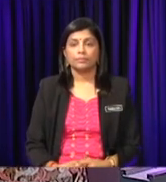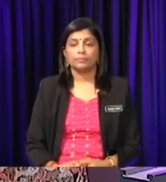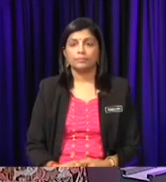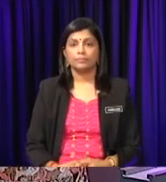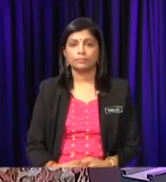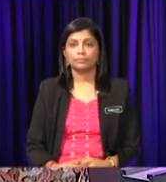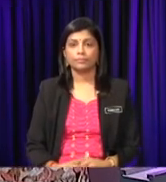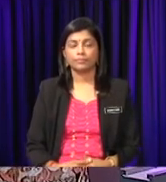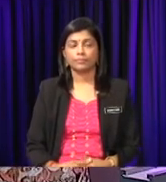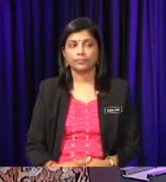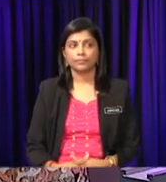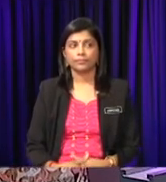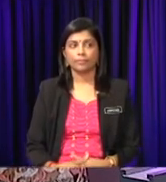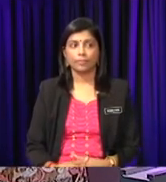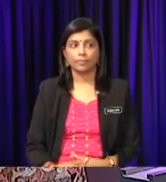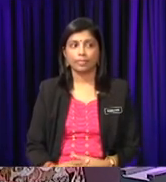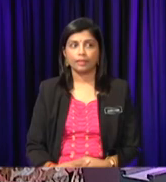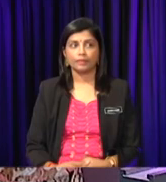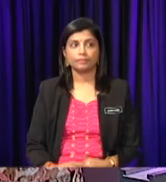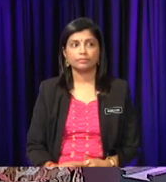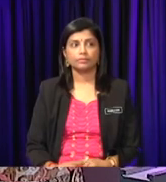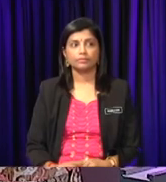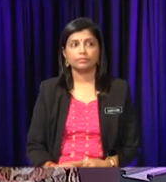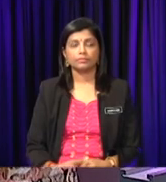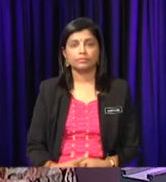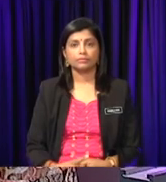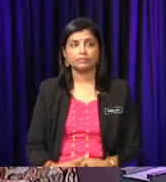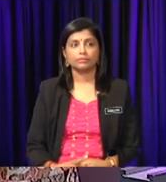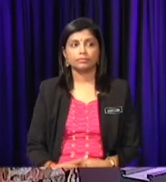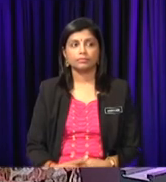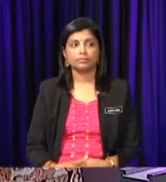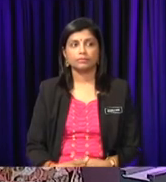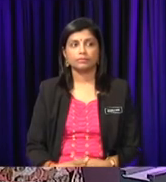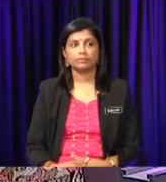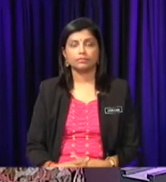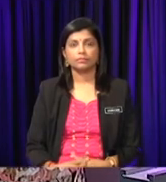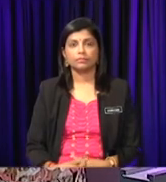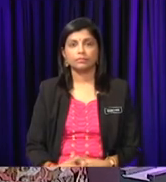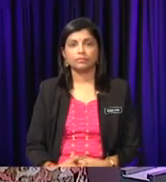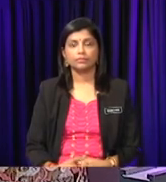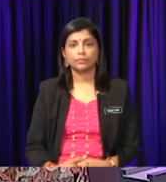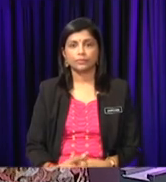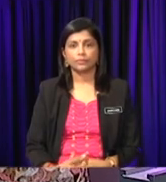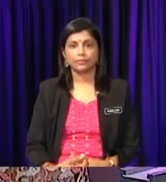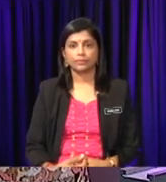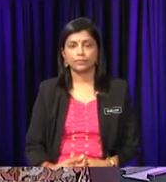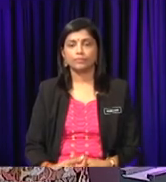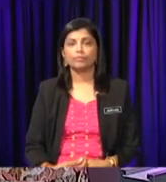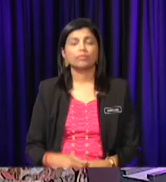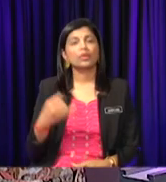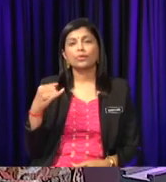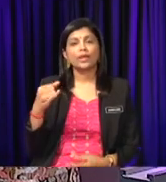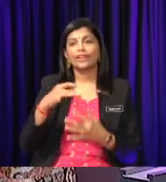us at my school, we follow according to the name list, because we have so many pupils and it's very difficult to pair them with whoever they like.